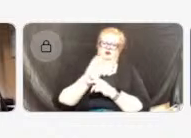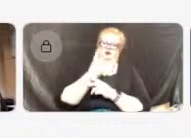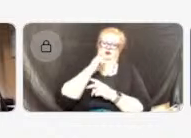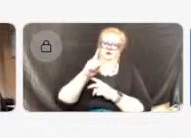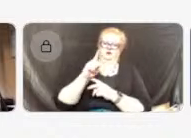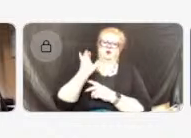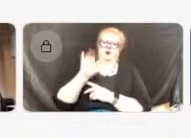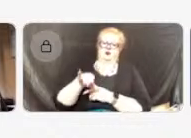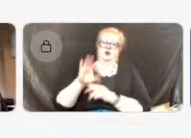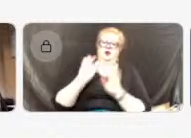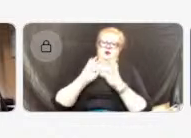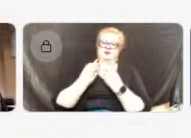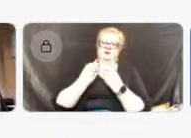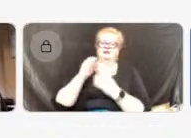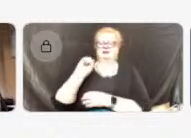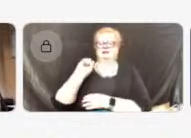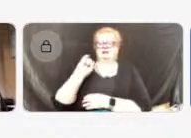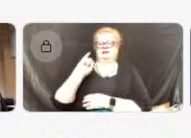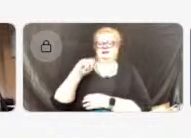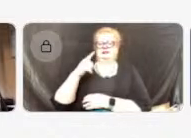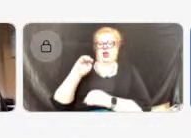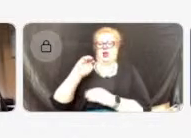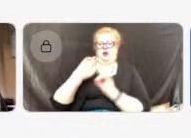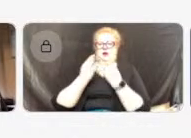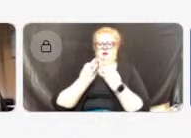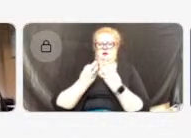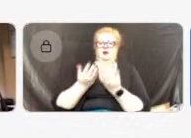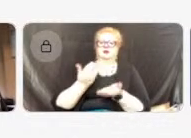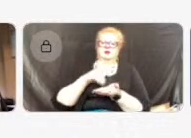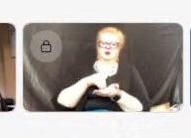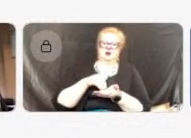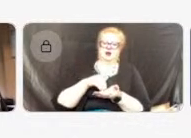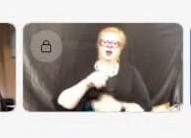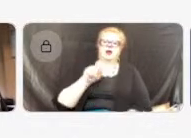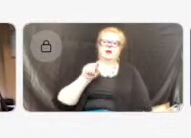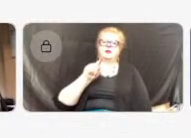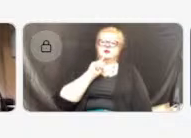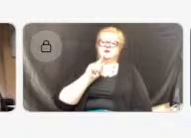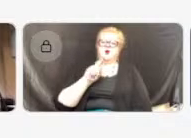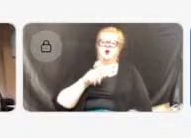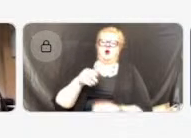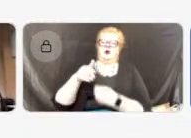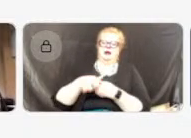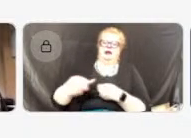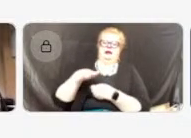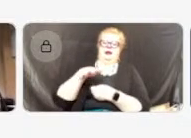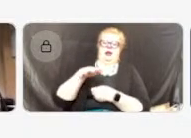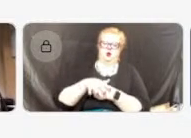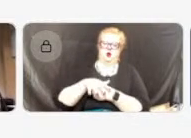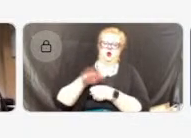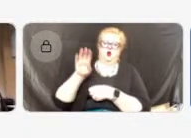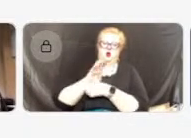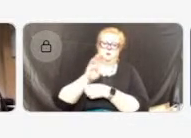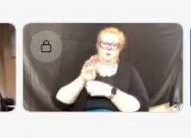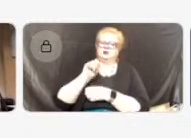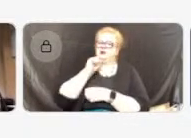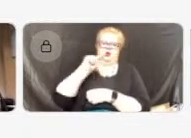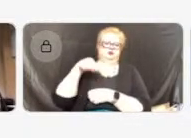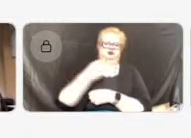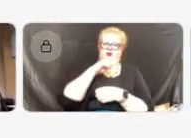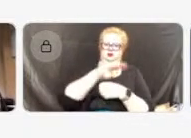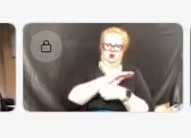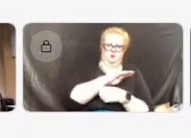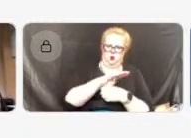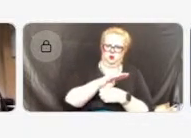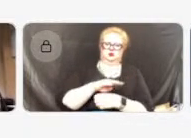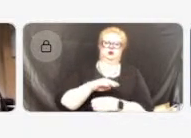Chico Road. Again, this is a request to neighborhood commercial, not commercial. And the northern part